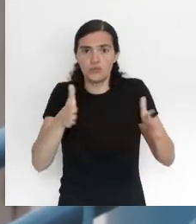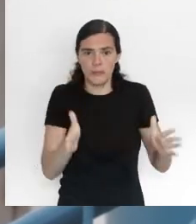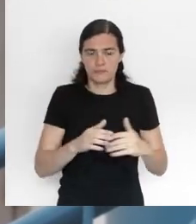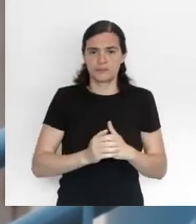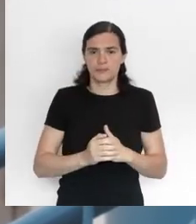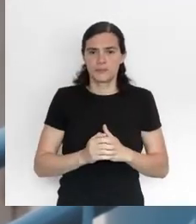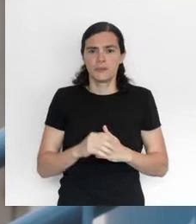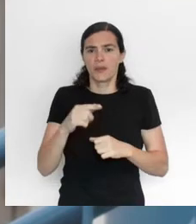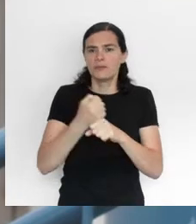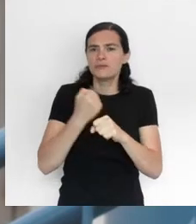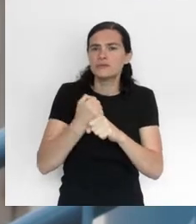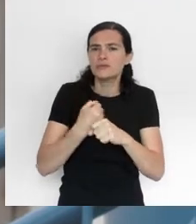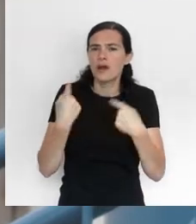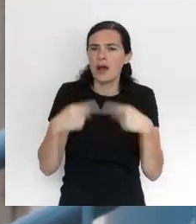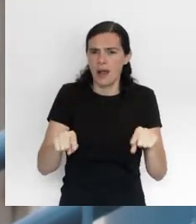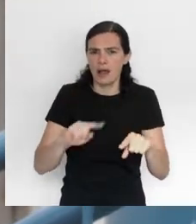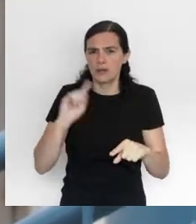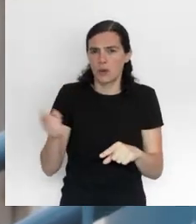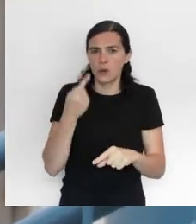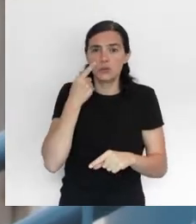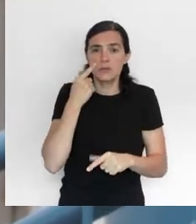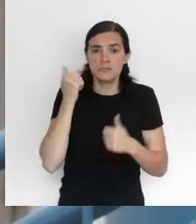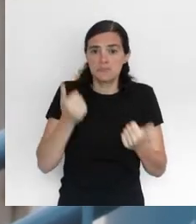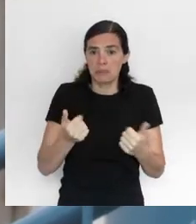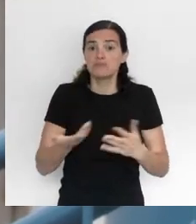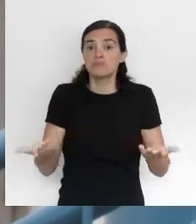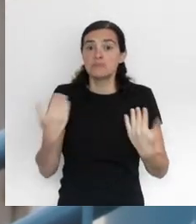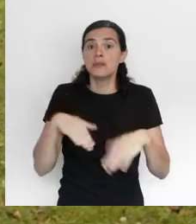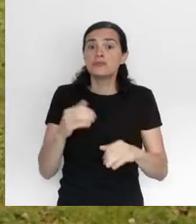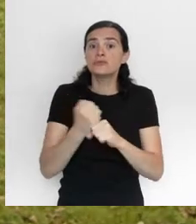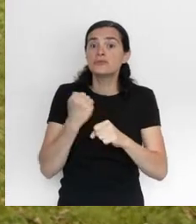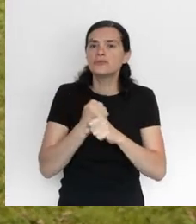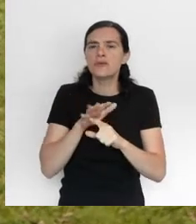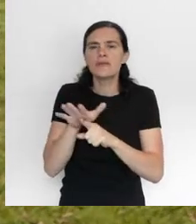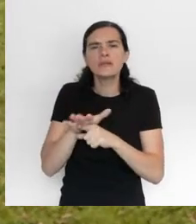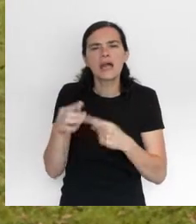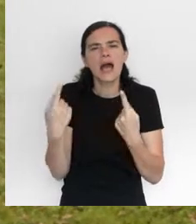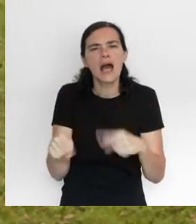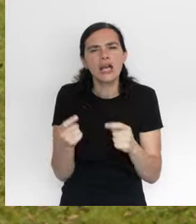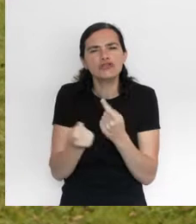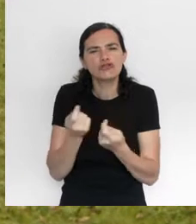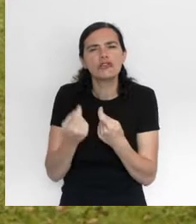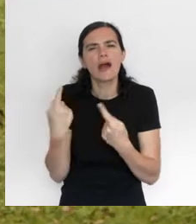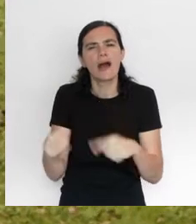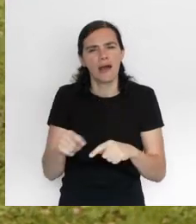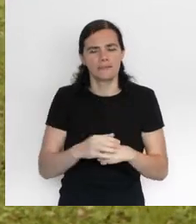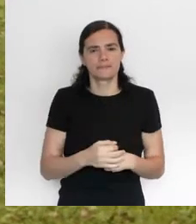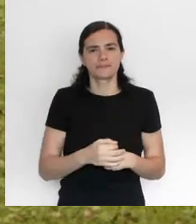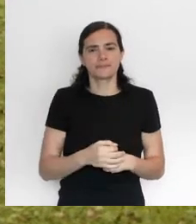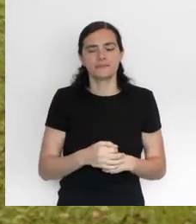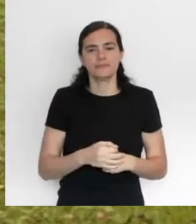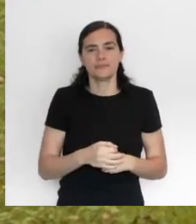object, a space, a function that we all know. But this function has been affected a little